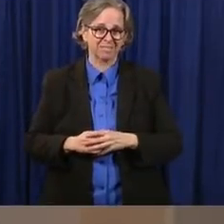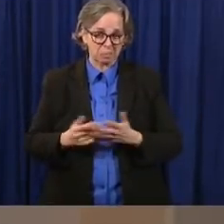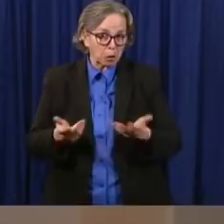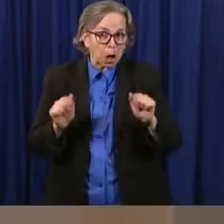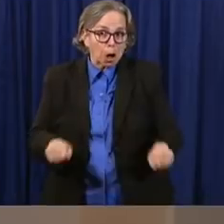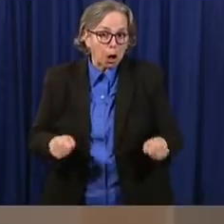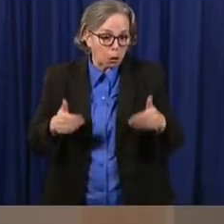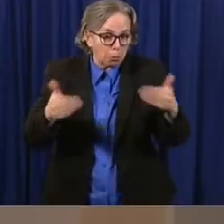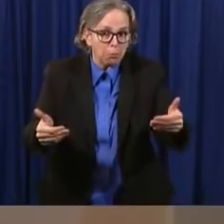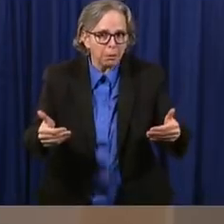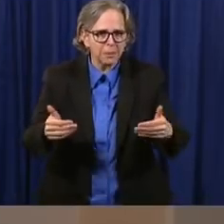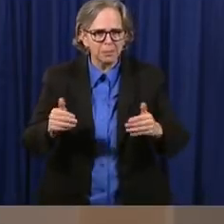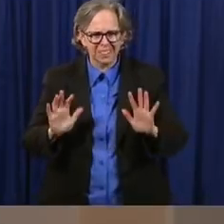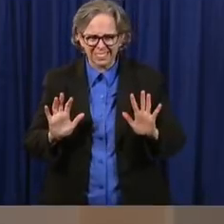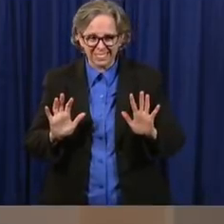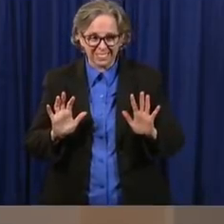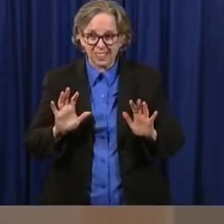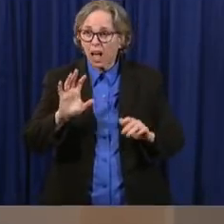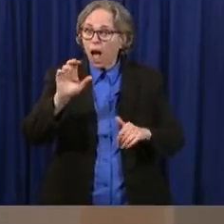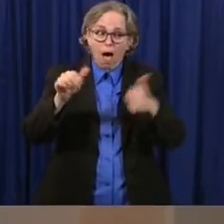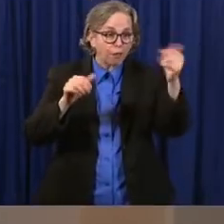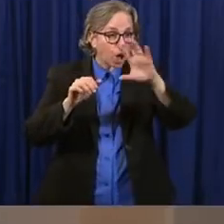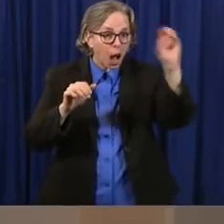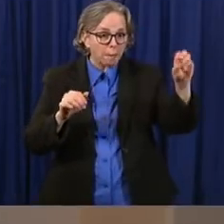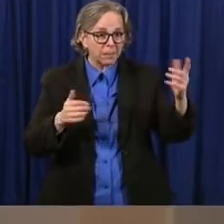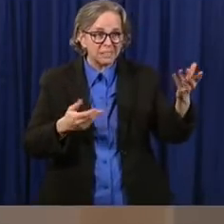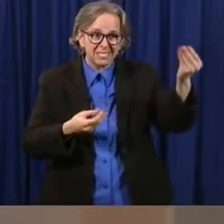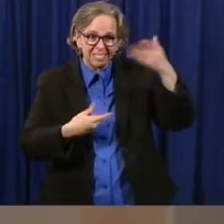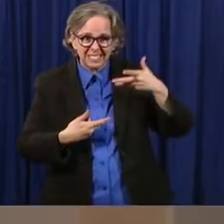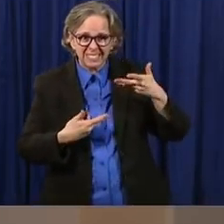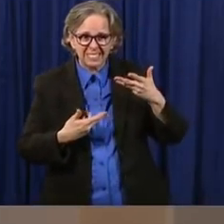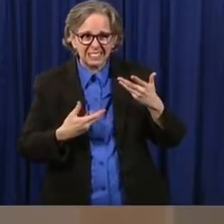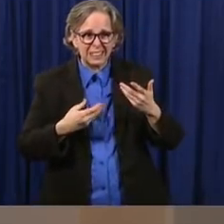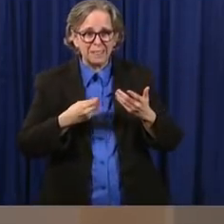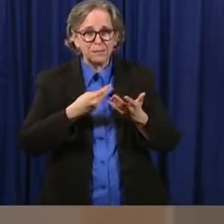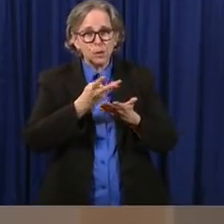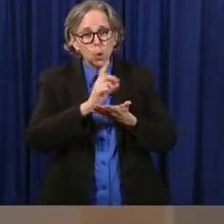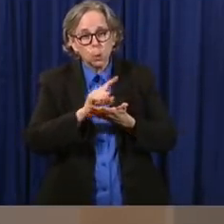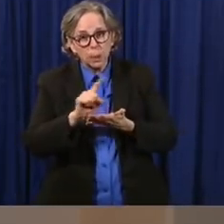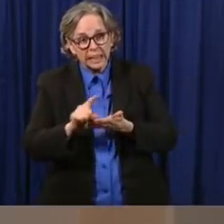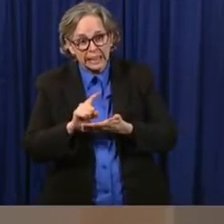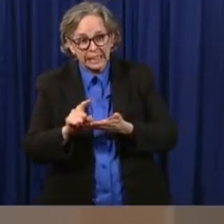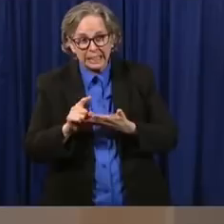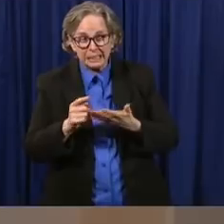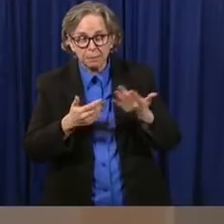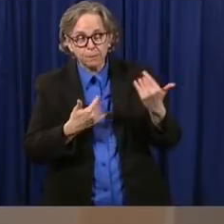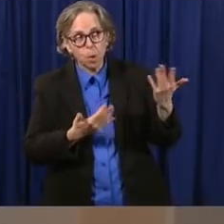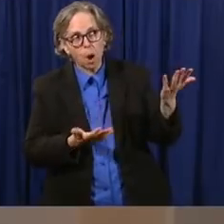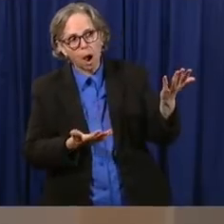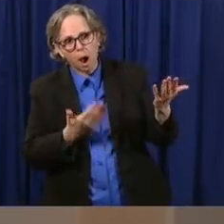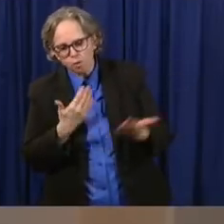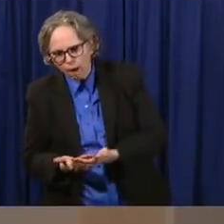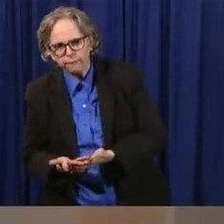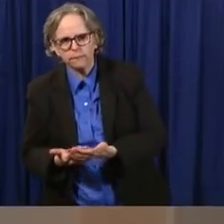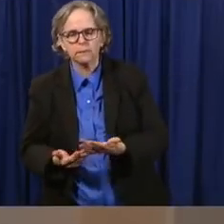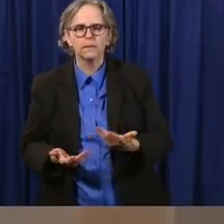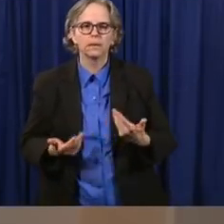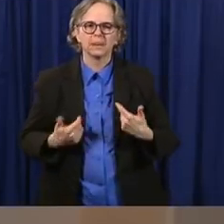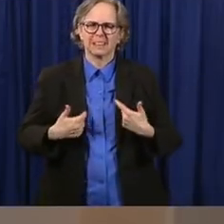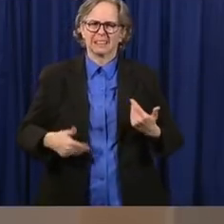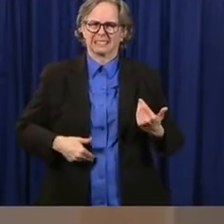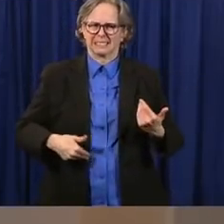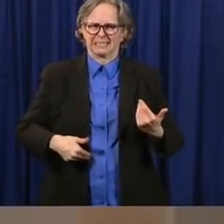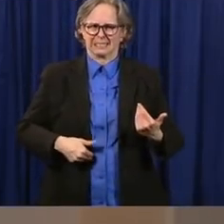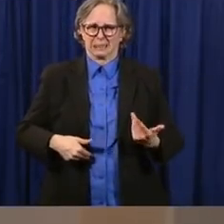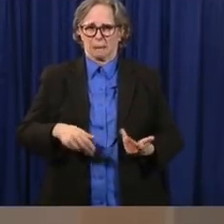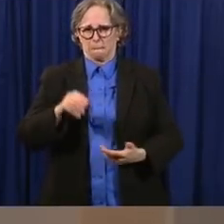feedback that I've had is that we are weeks away from this. I think that when you get to May, that's when it's going to really, that we